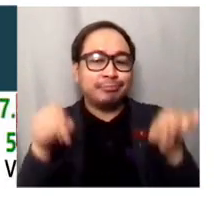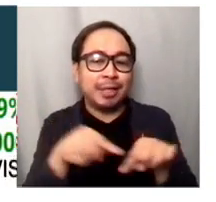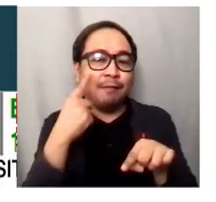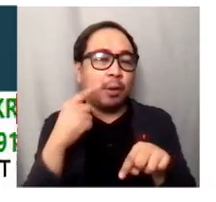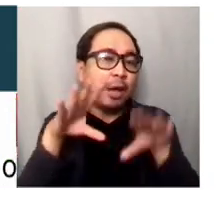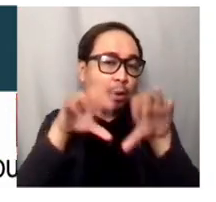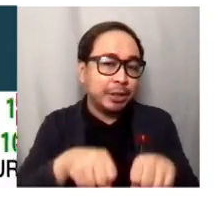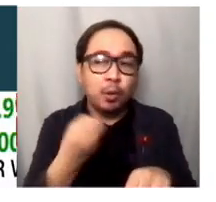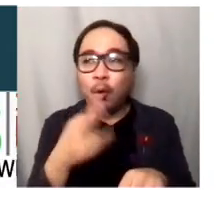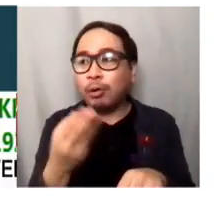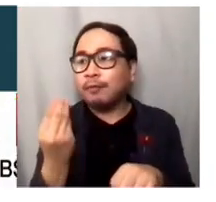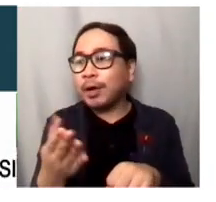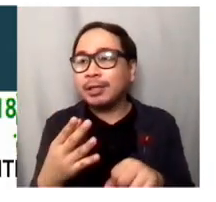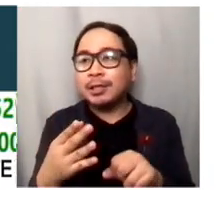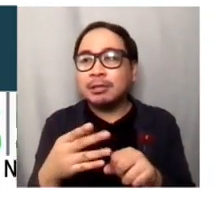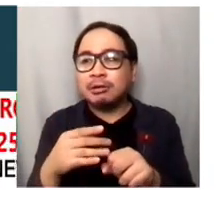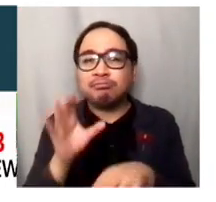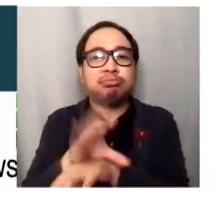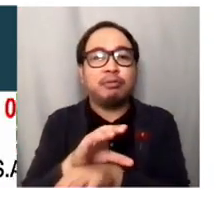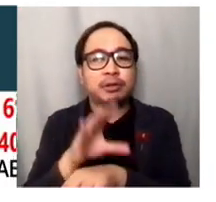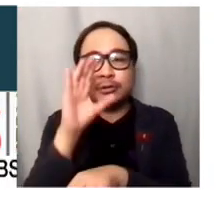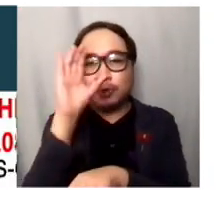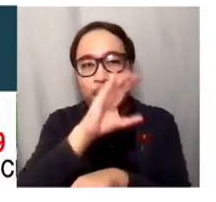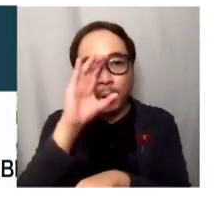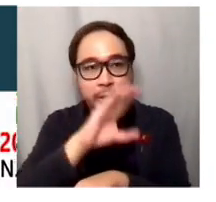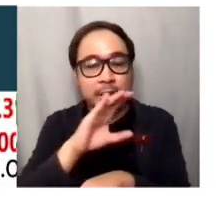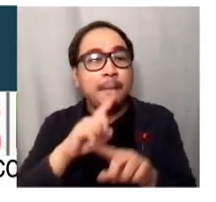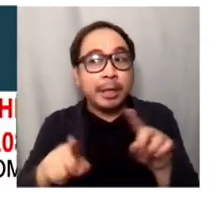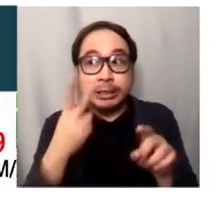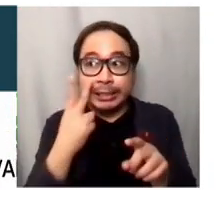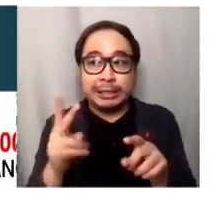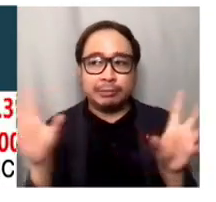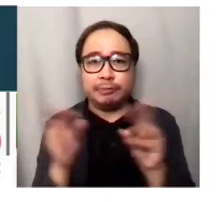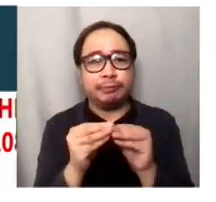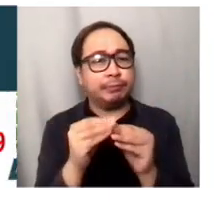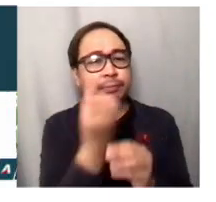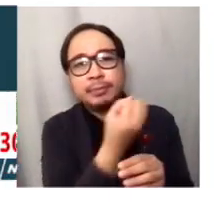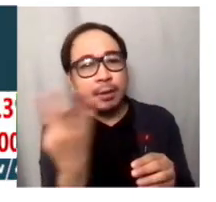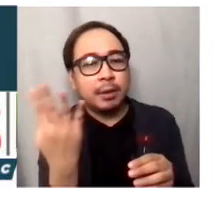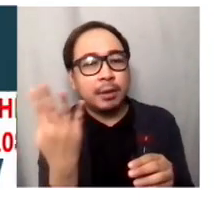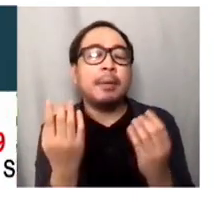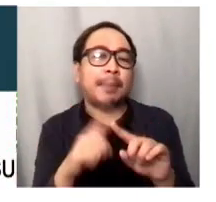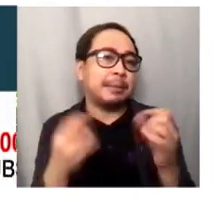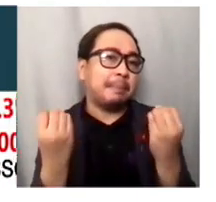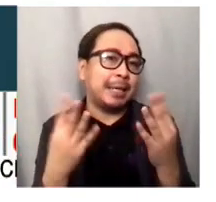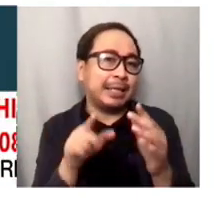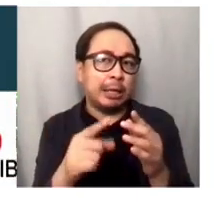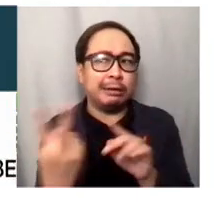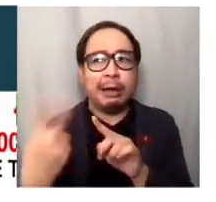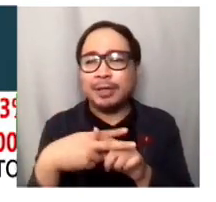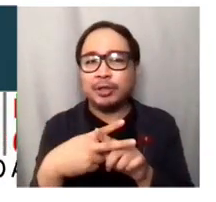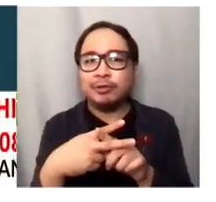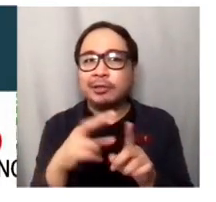search warrants. But if you look at the overall statistics, many of these applications are denied.